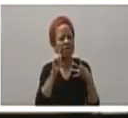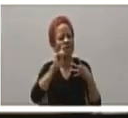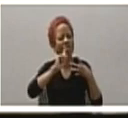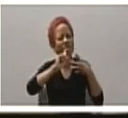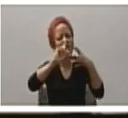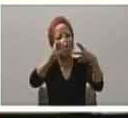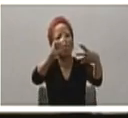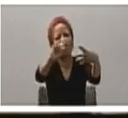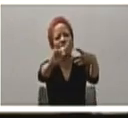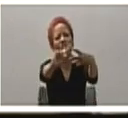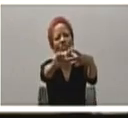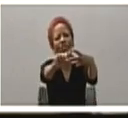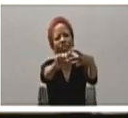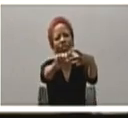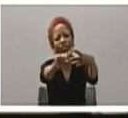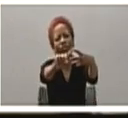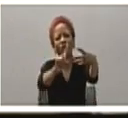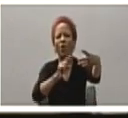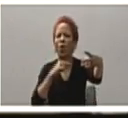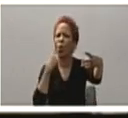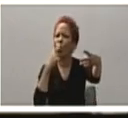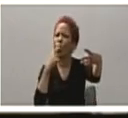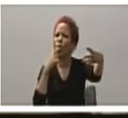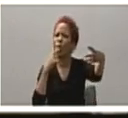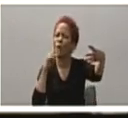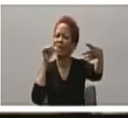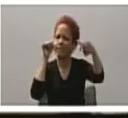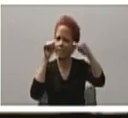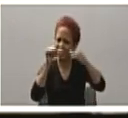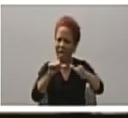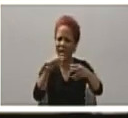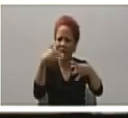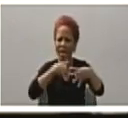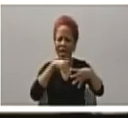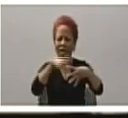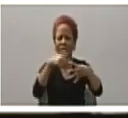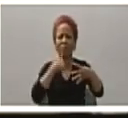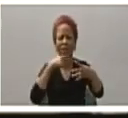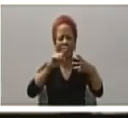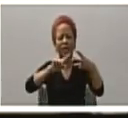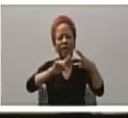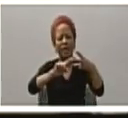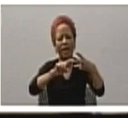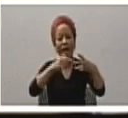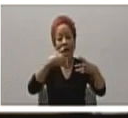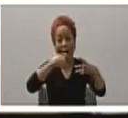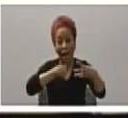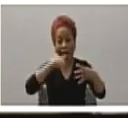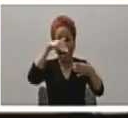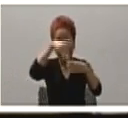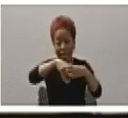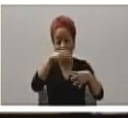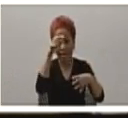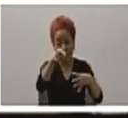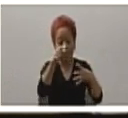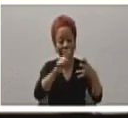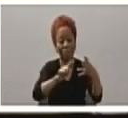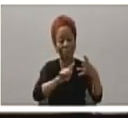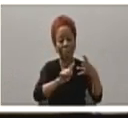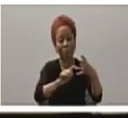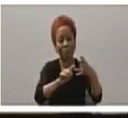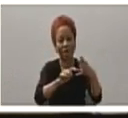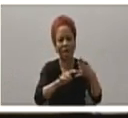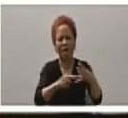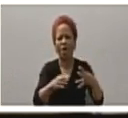First, whoever remains in me. Second, and I in him. And third and last,